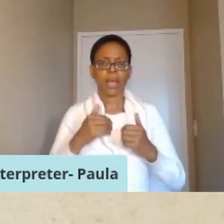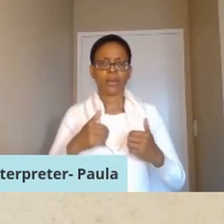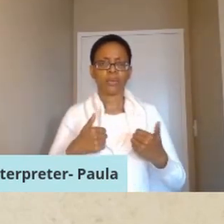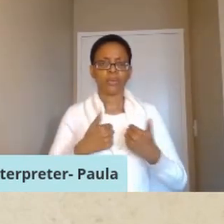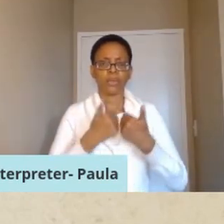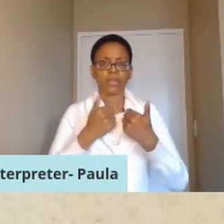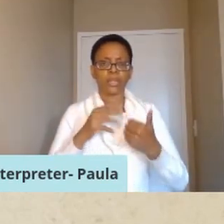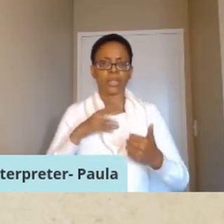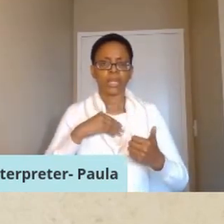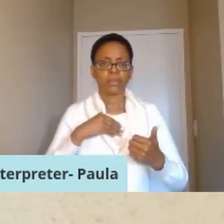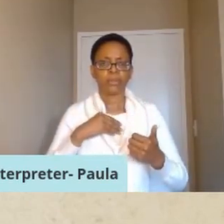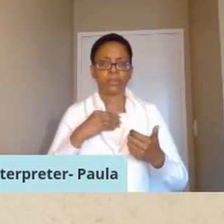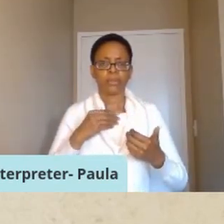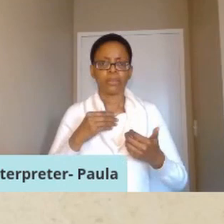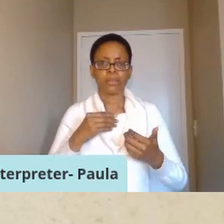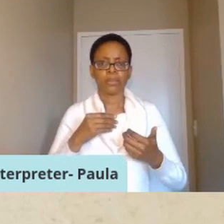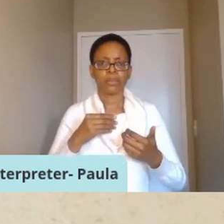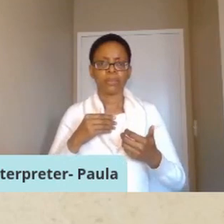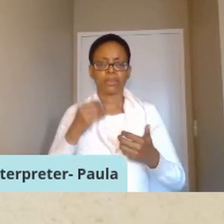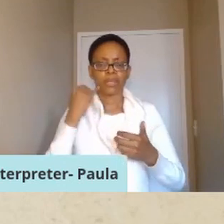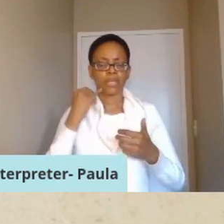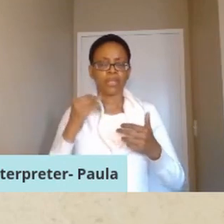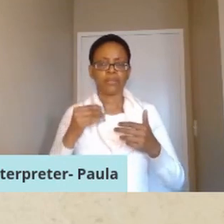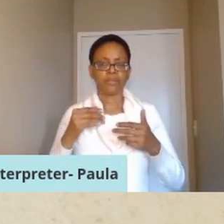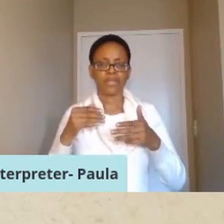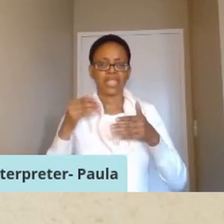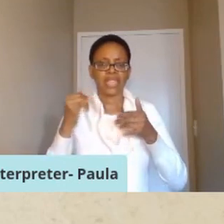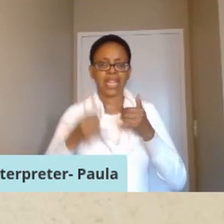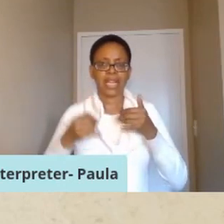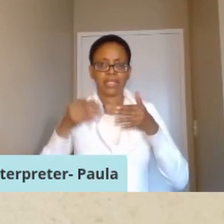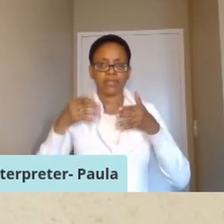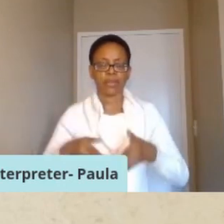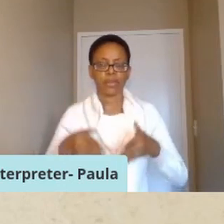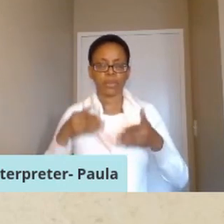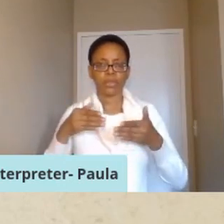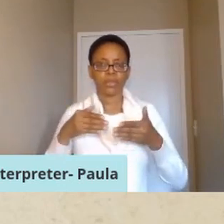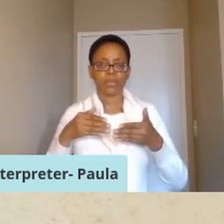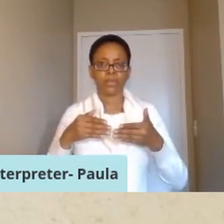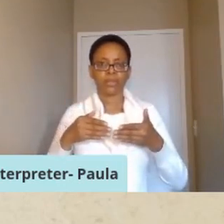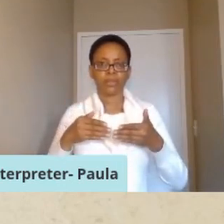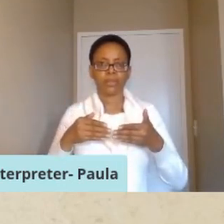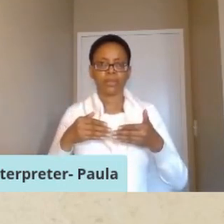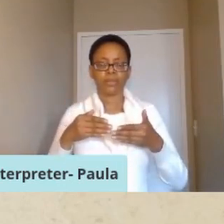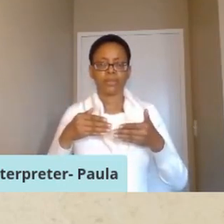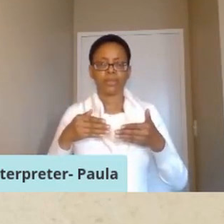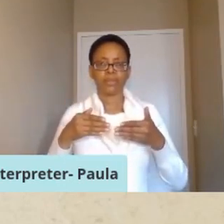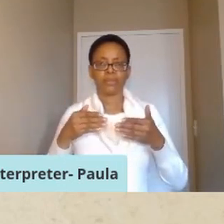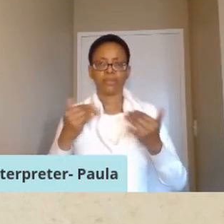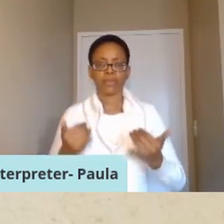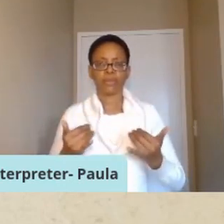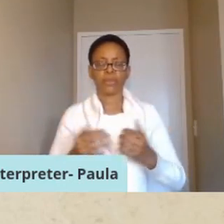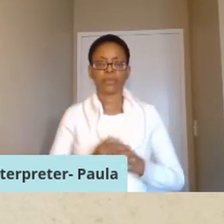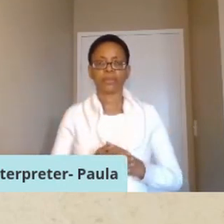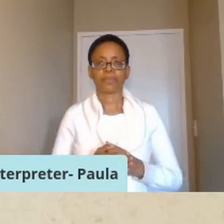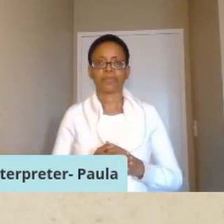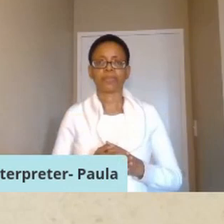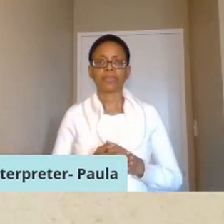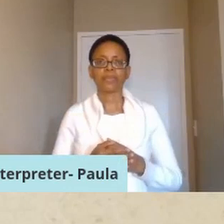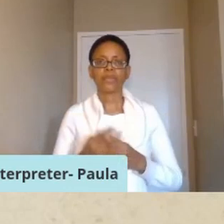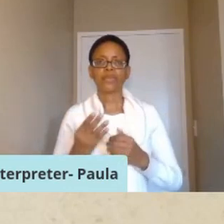So FERHA methodology, as I said, that it's a spiritual injected rational approach. It has 4 stages. Number